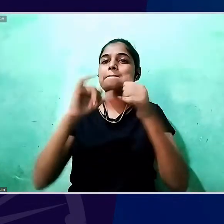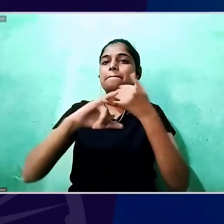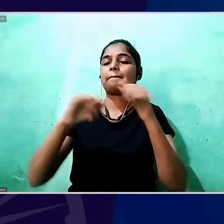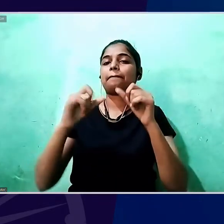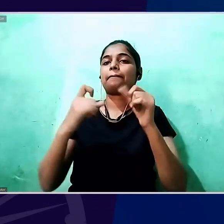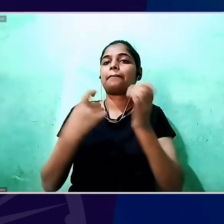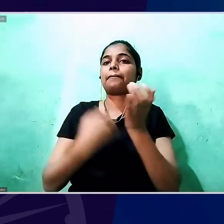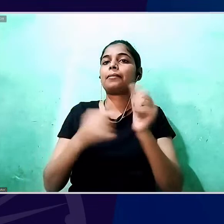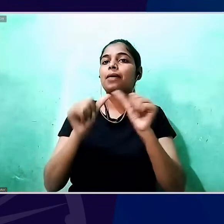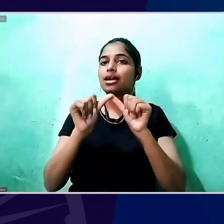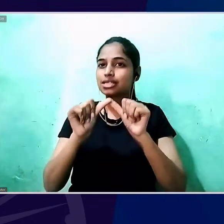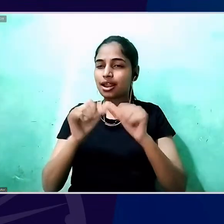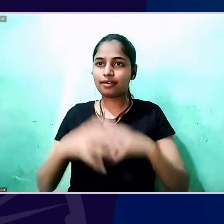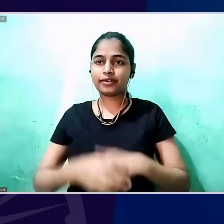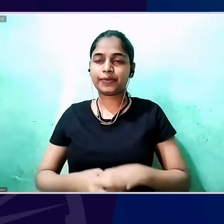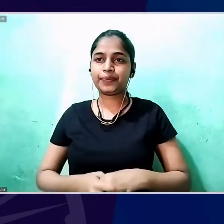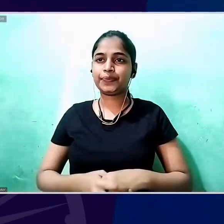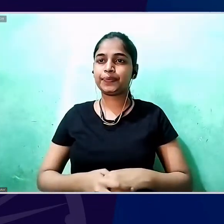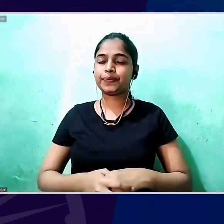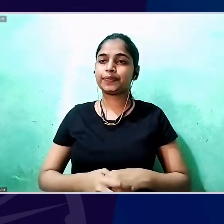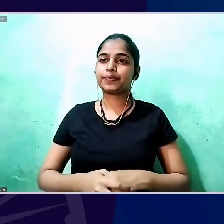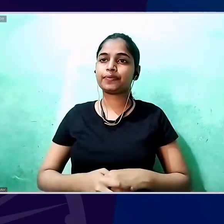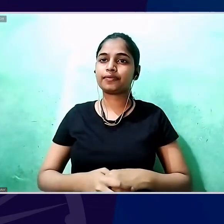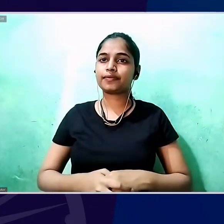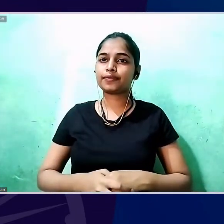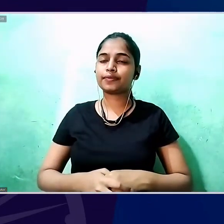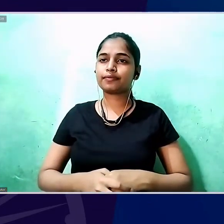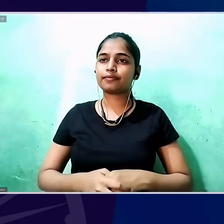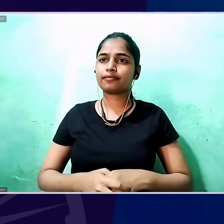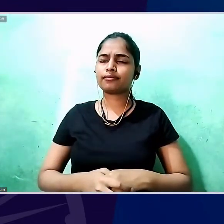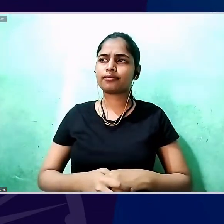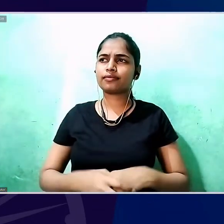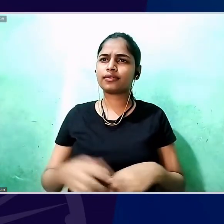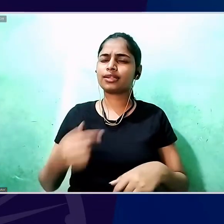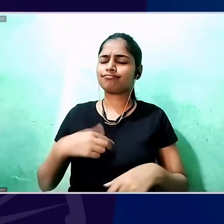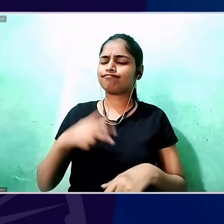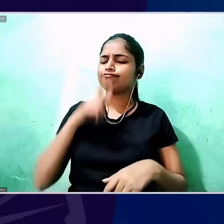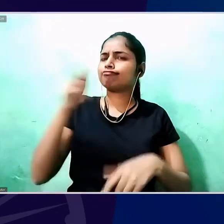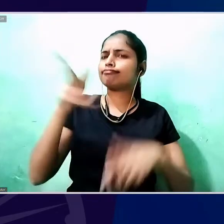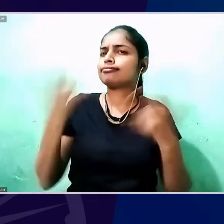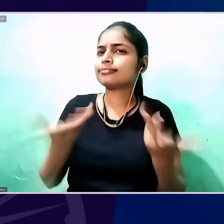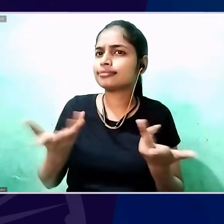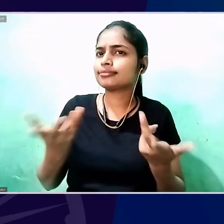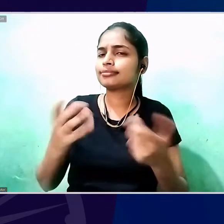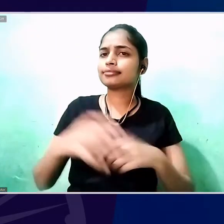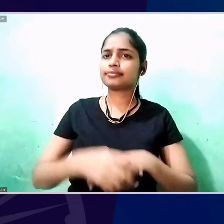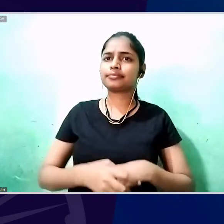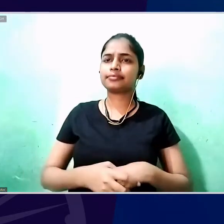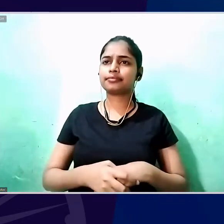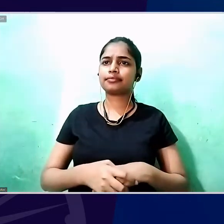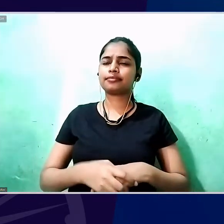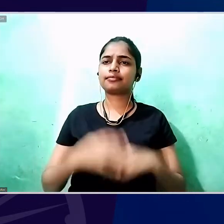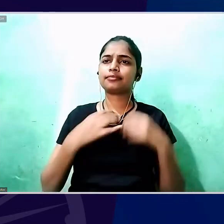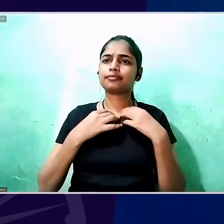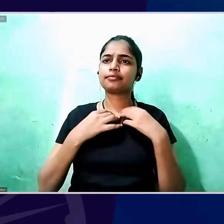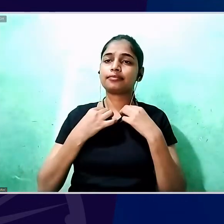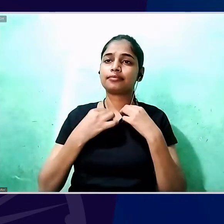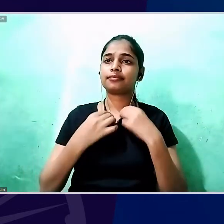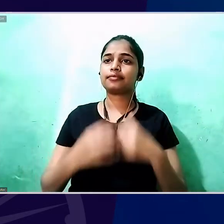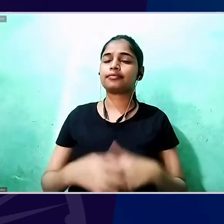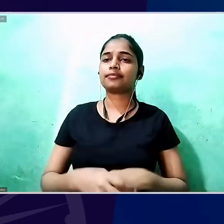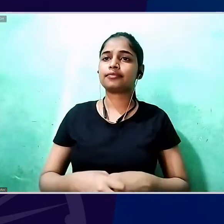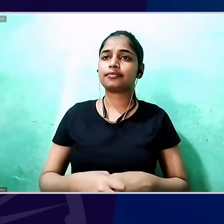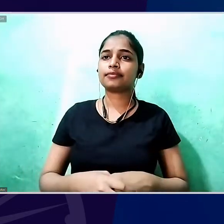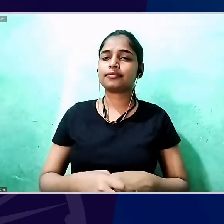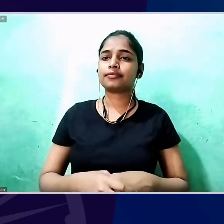ma'am. You were telling about the chapter is all about. Can you repeat, ma'am? The students and learners who have joined just